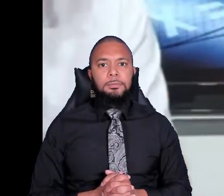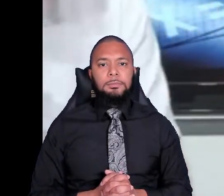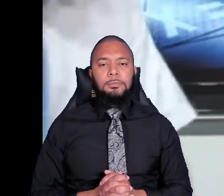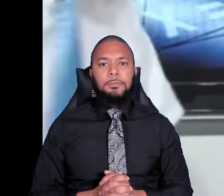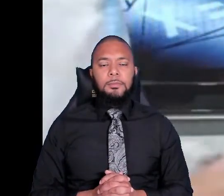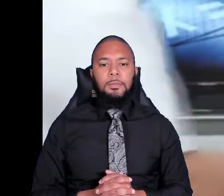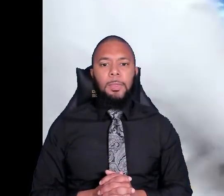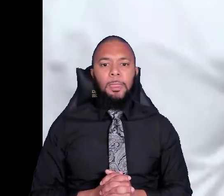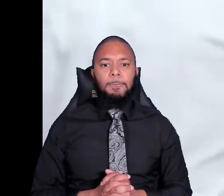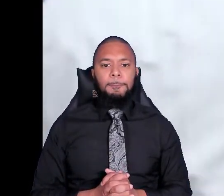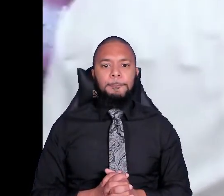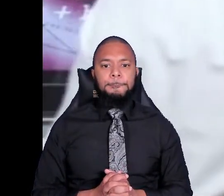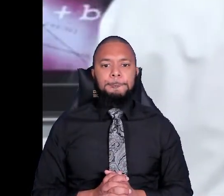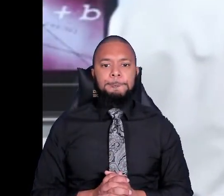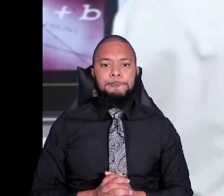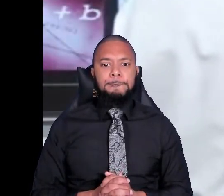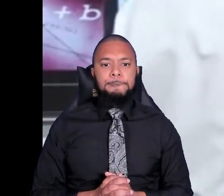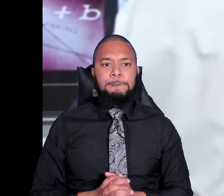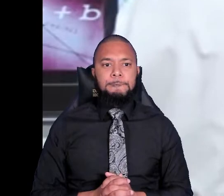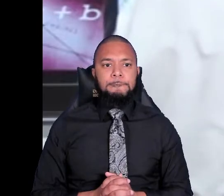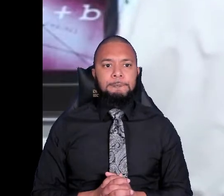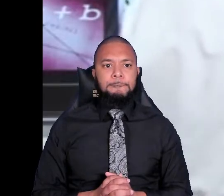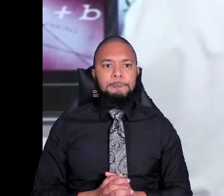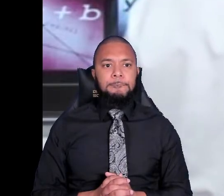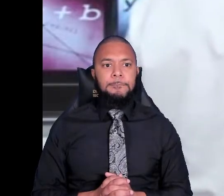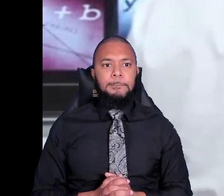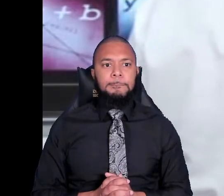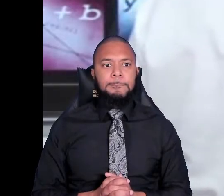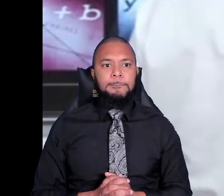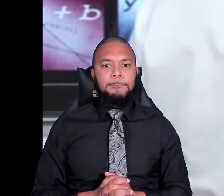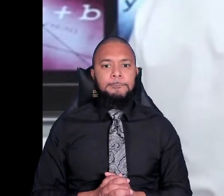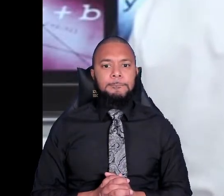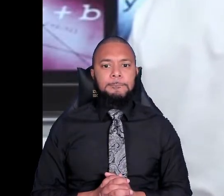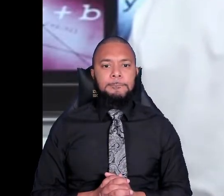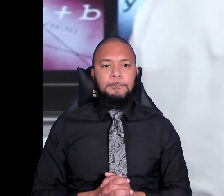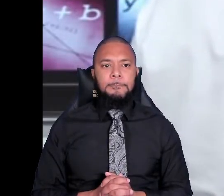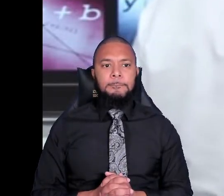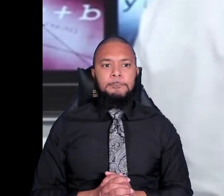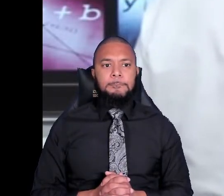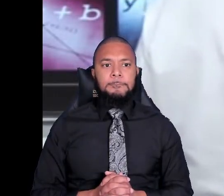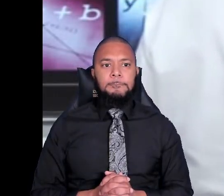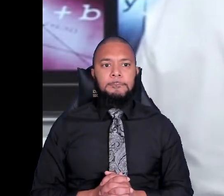Let's see. Suppose we have 5x